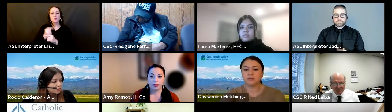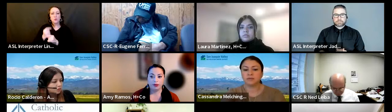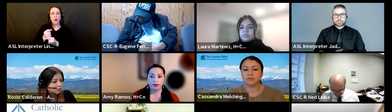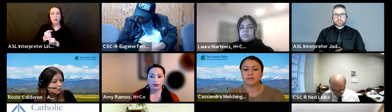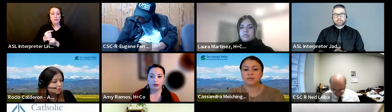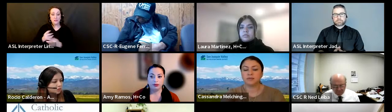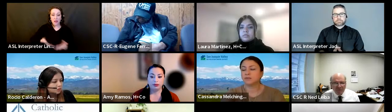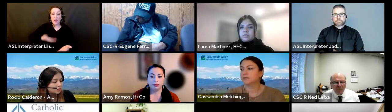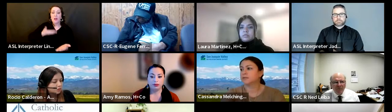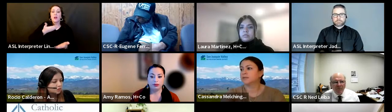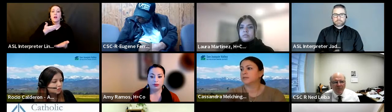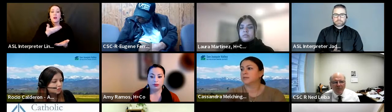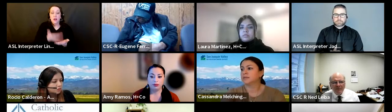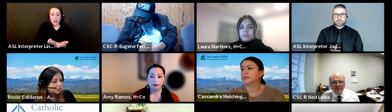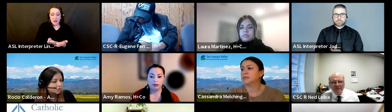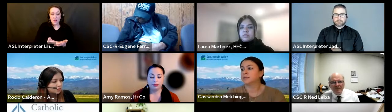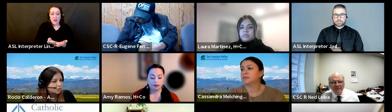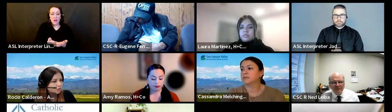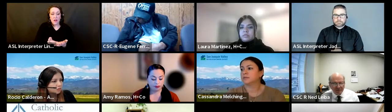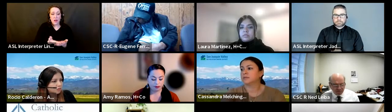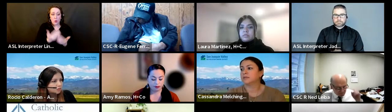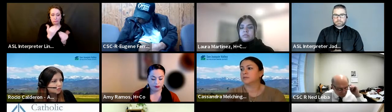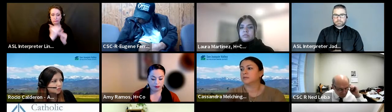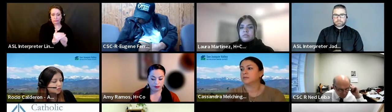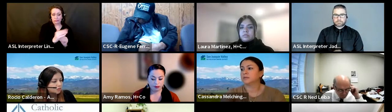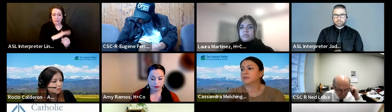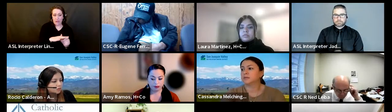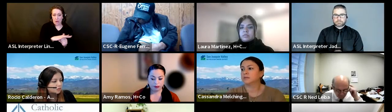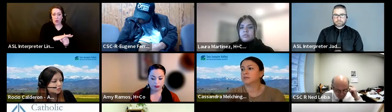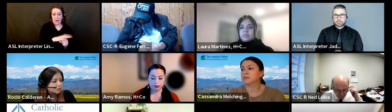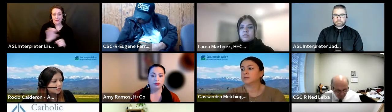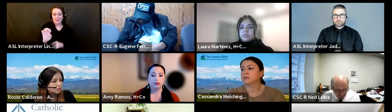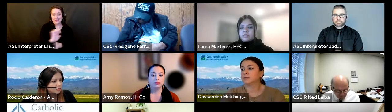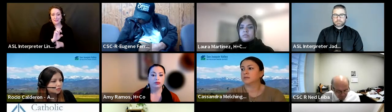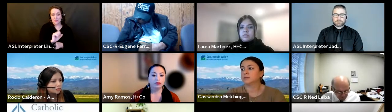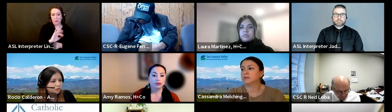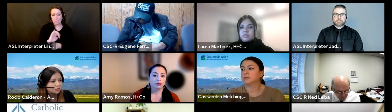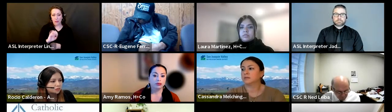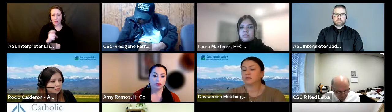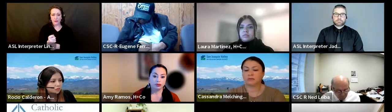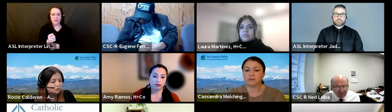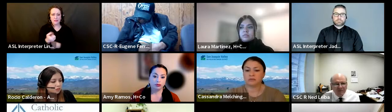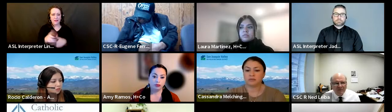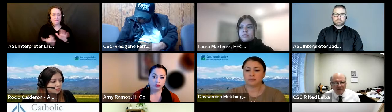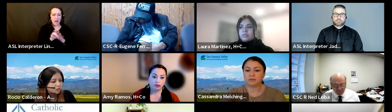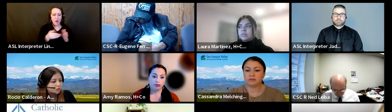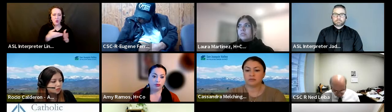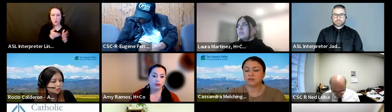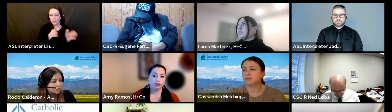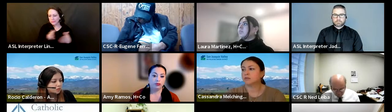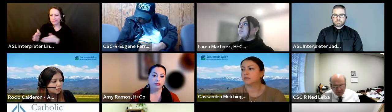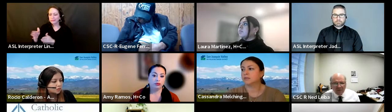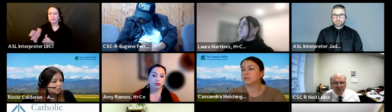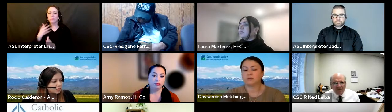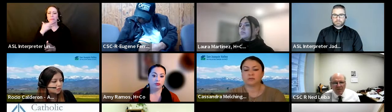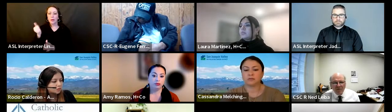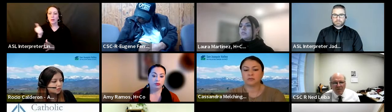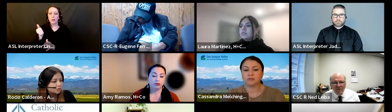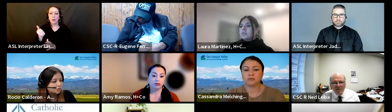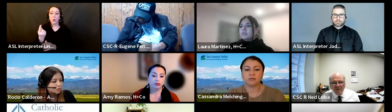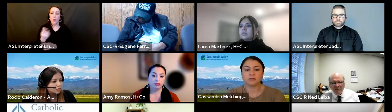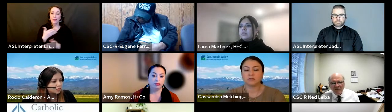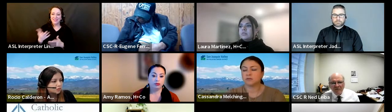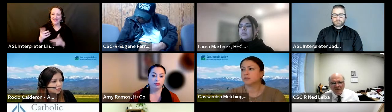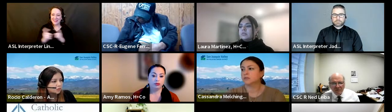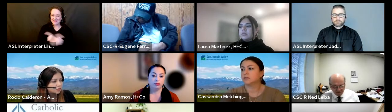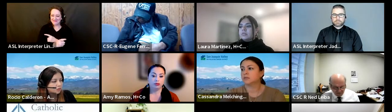are reaching the restricted area of the East Complex and trying to find a new route for that. One of the things that's really